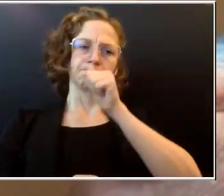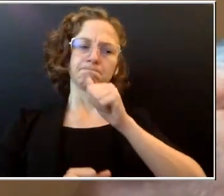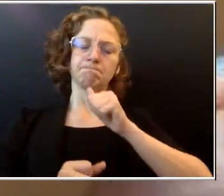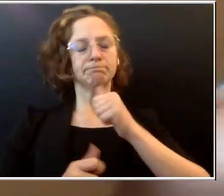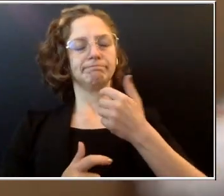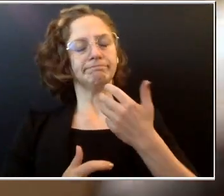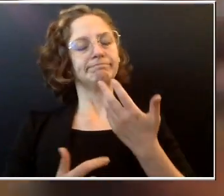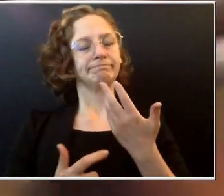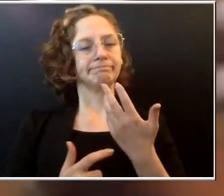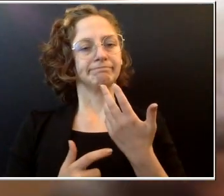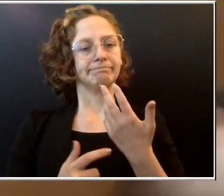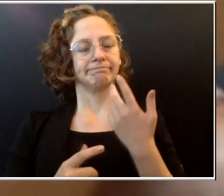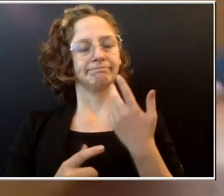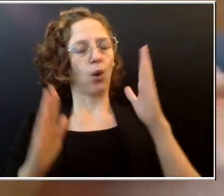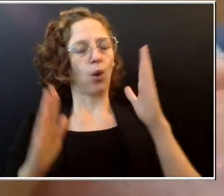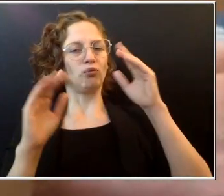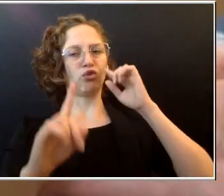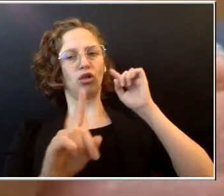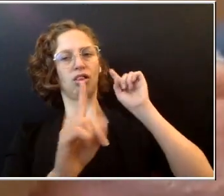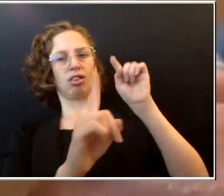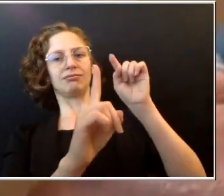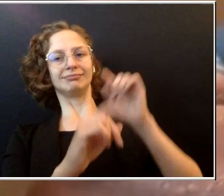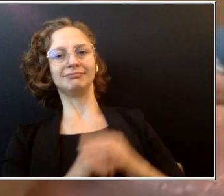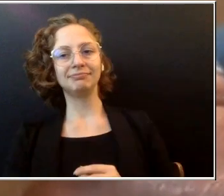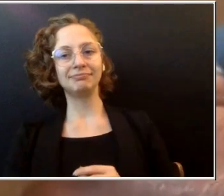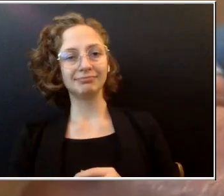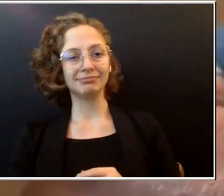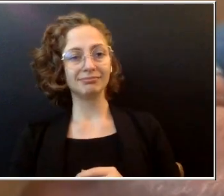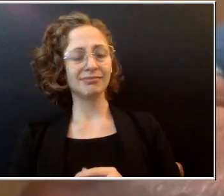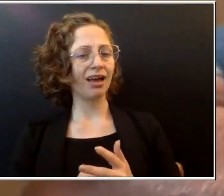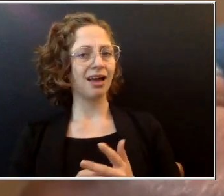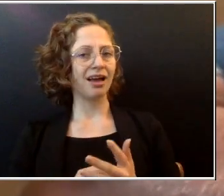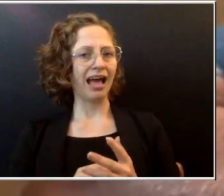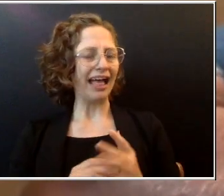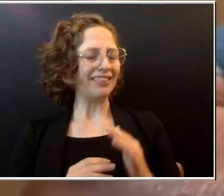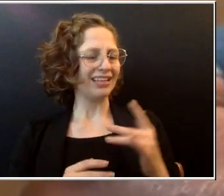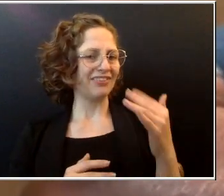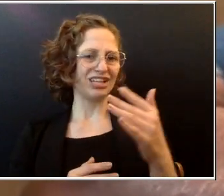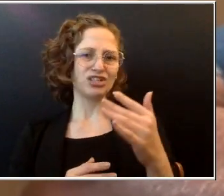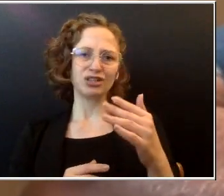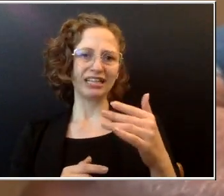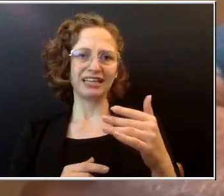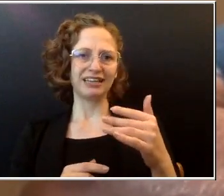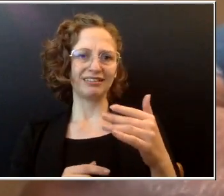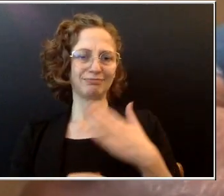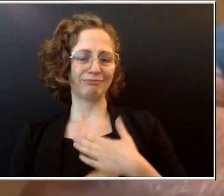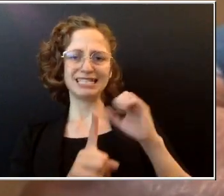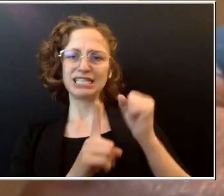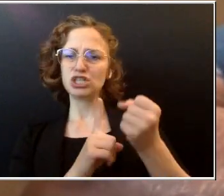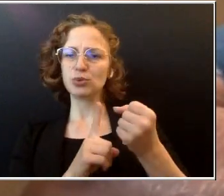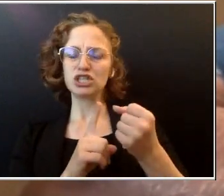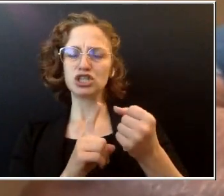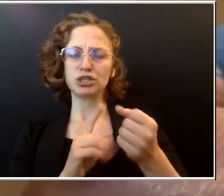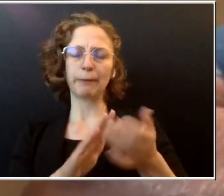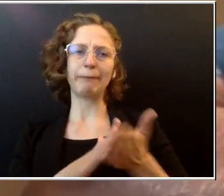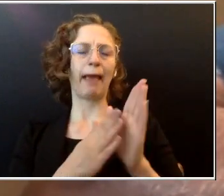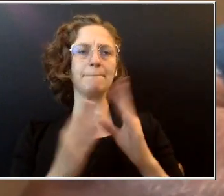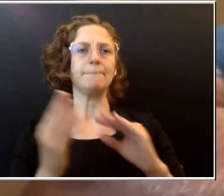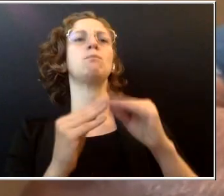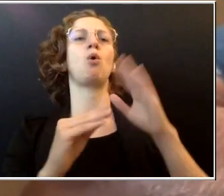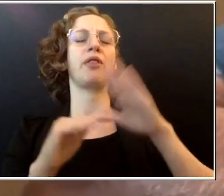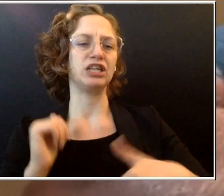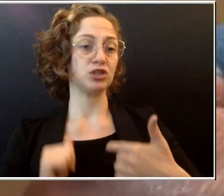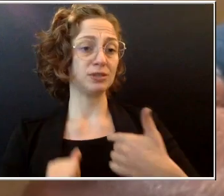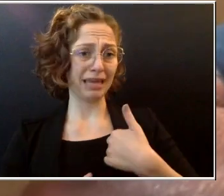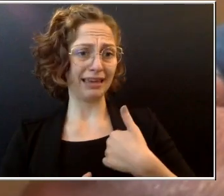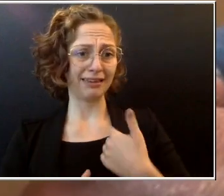after a while, it just became bigger than me. There was other people that were supporting me, other people that were inspired by me. I had so many people come